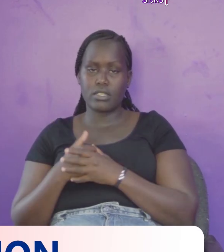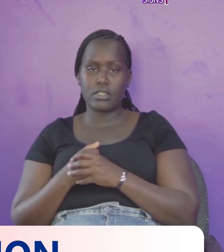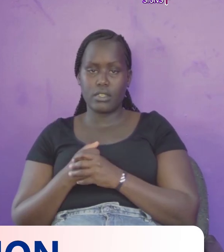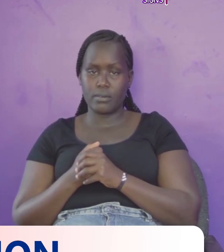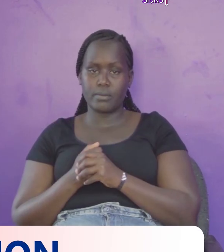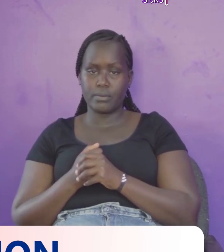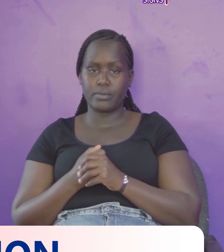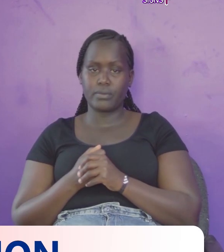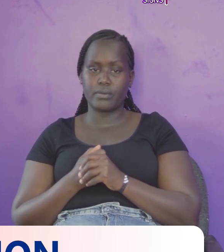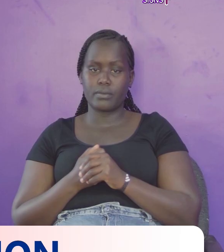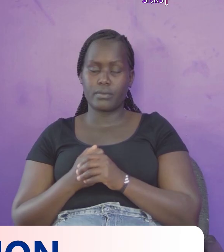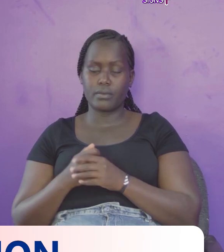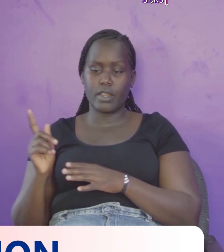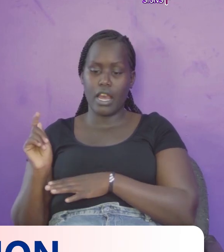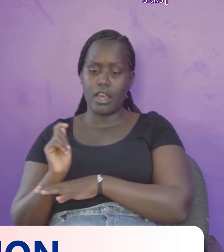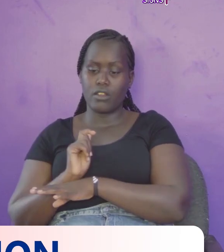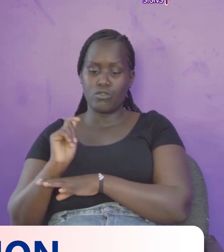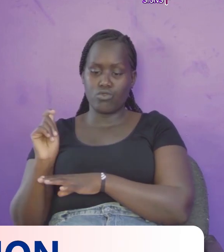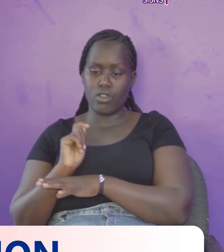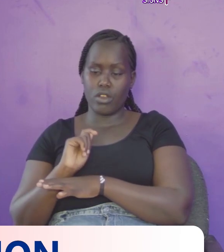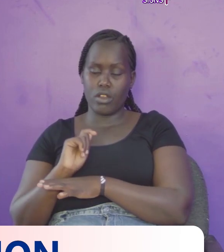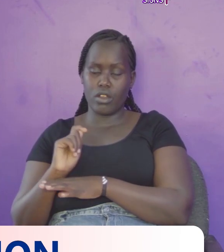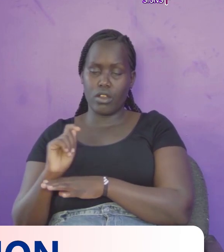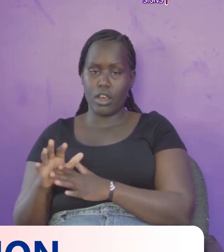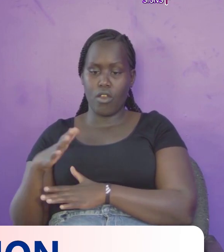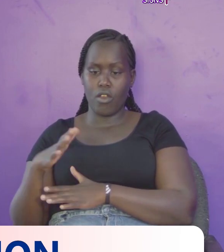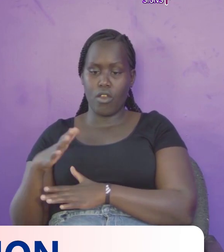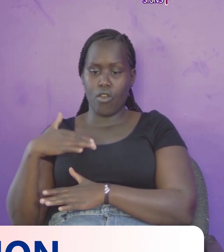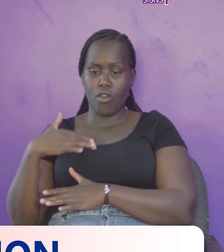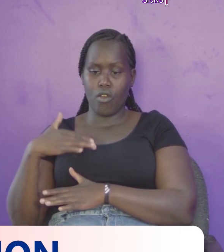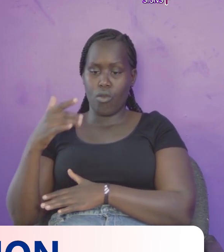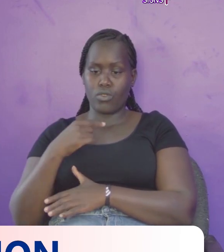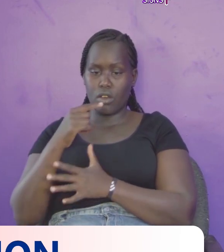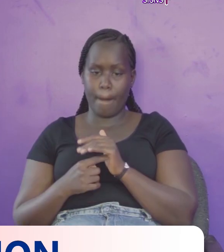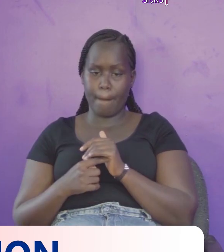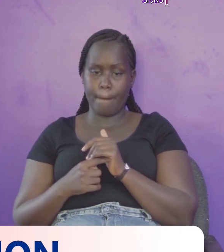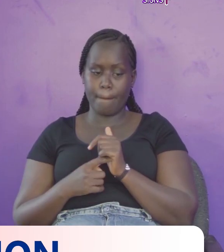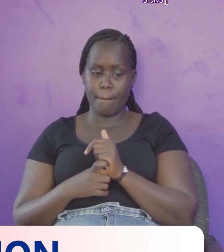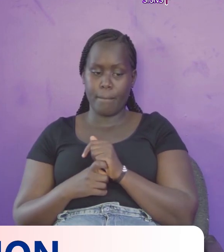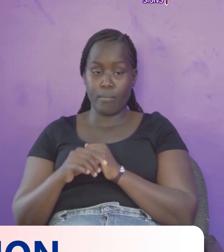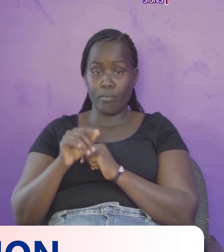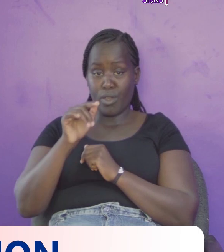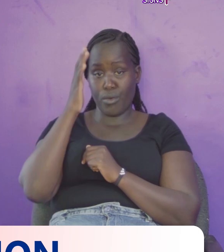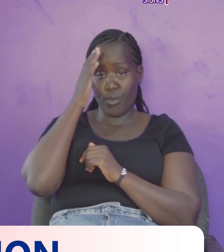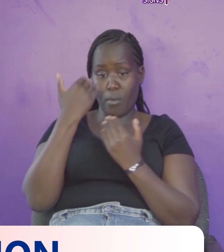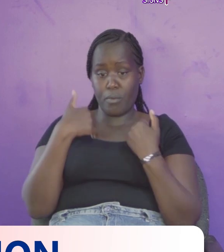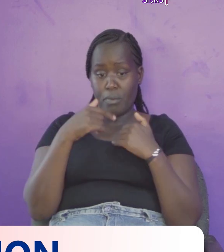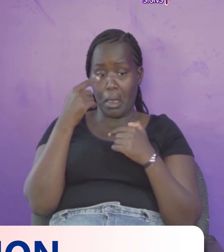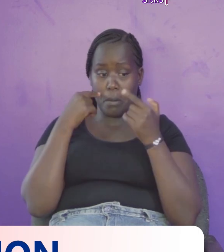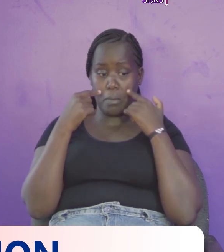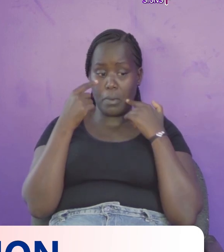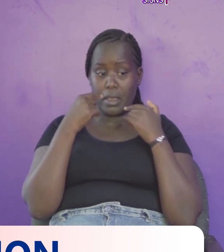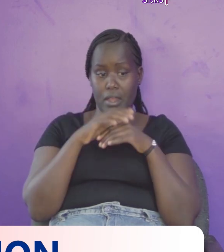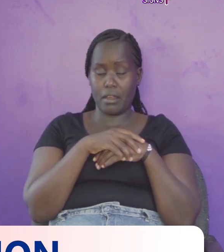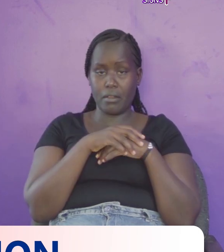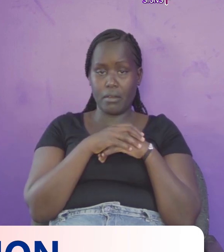Ndio maana nakwambia training. We need to train. Ndio maana nakwambia je, Mr. Jonah. Do you know I cried? For once, nililia